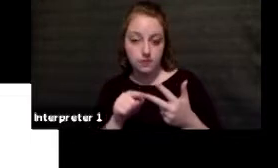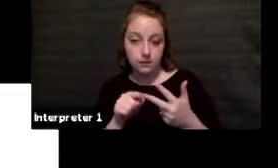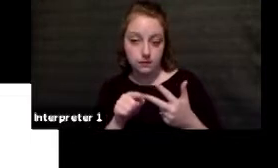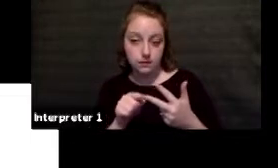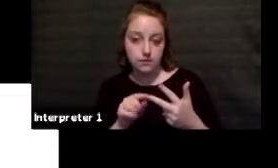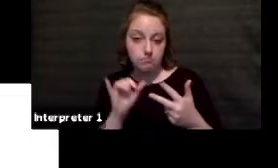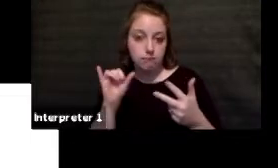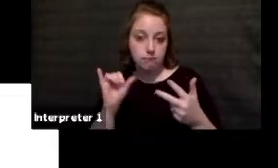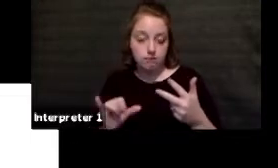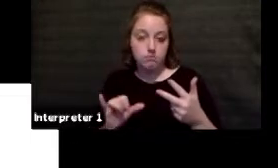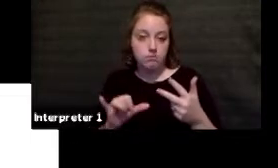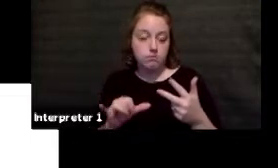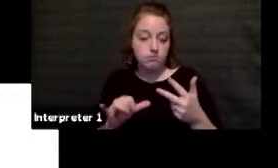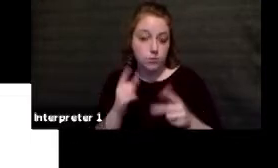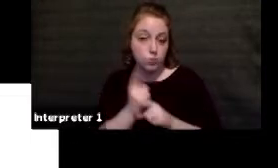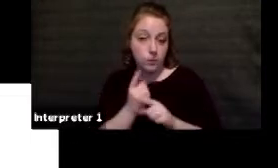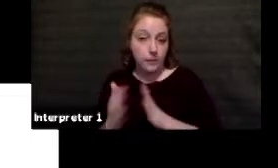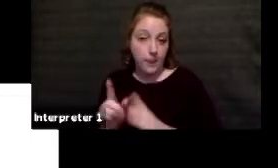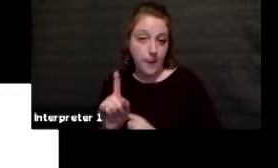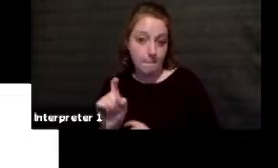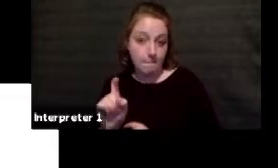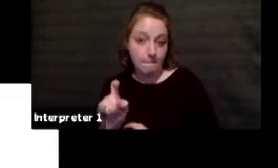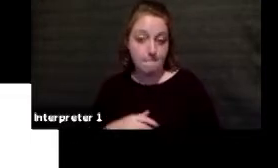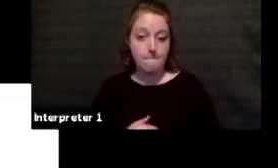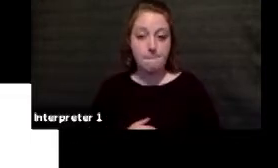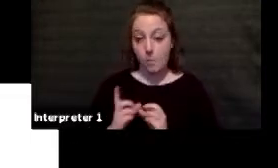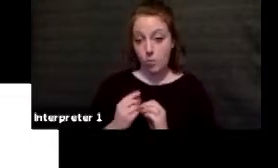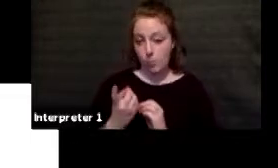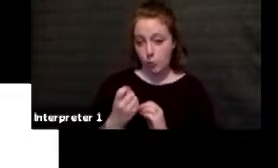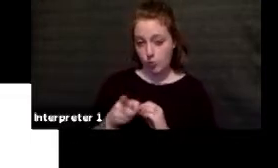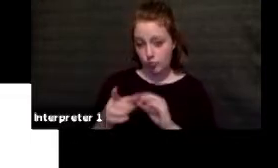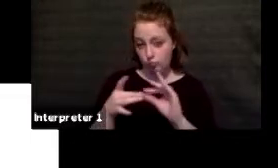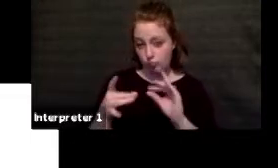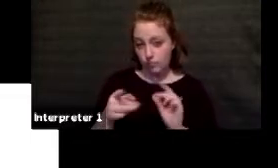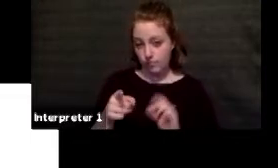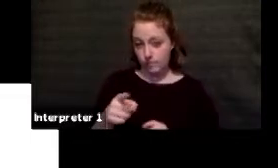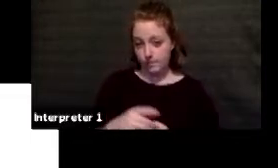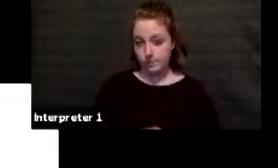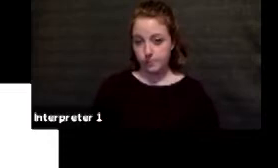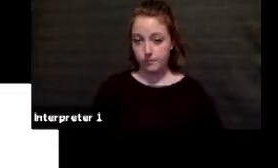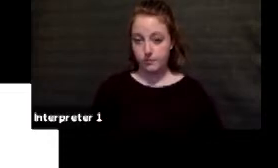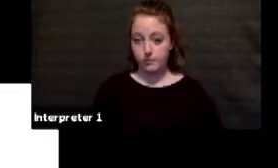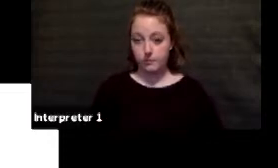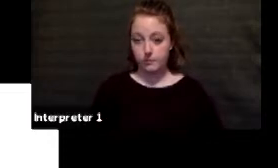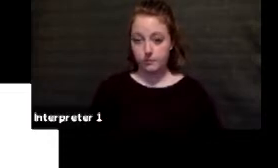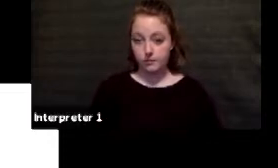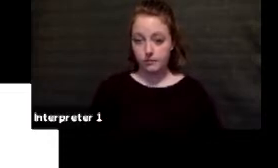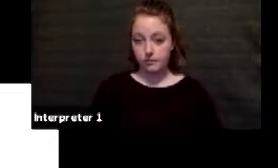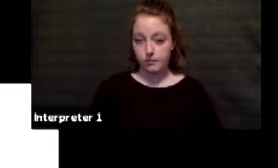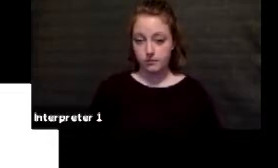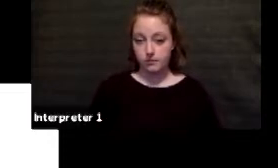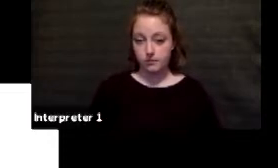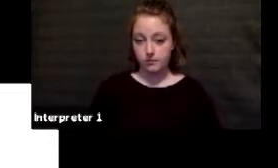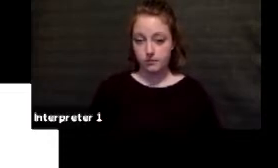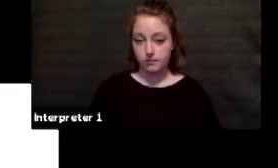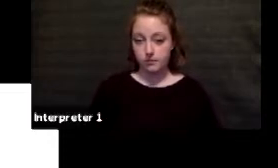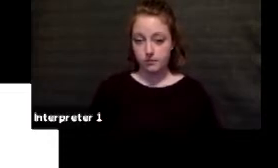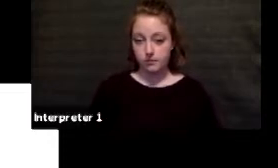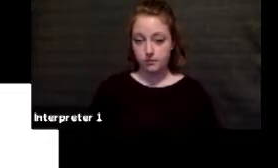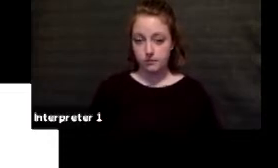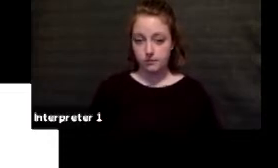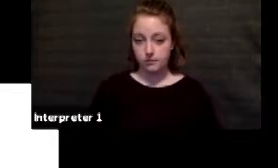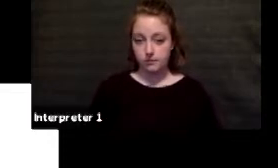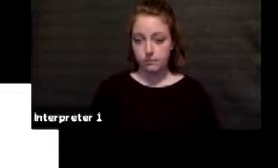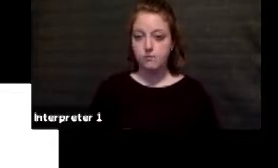So, uh, it looks like there's one more question here, I believe. Oh, uh, so it sounds like we have three